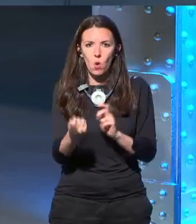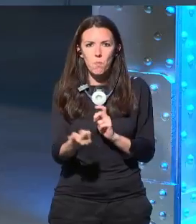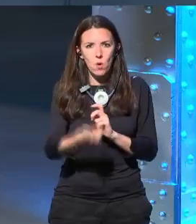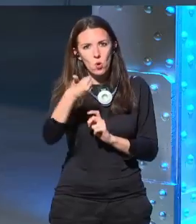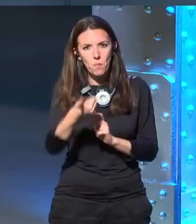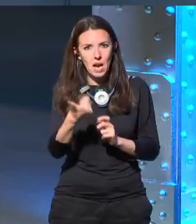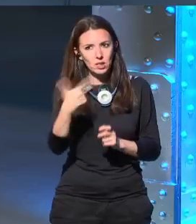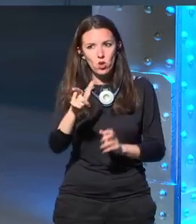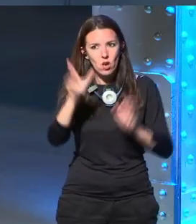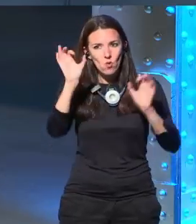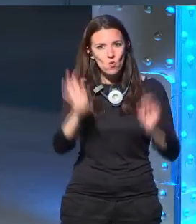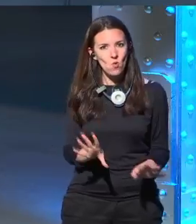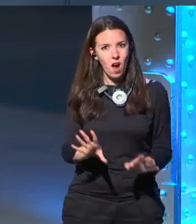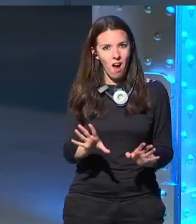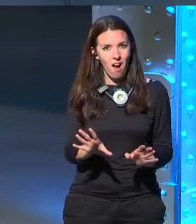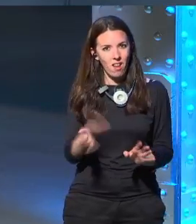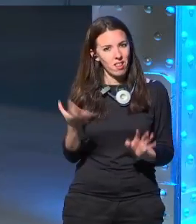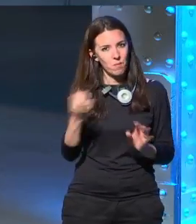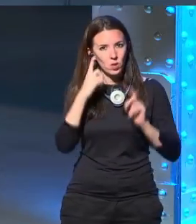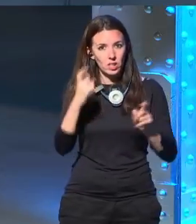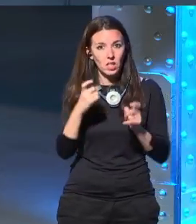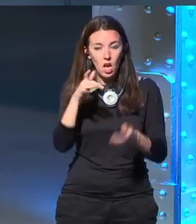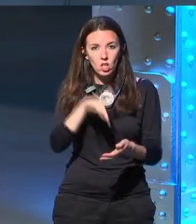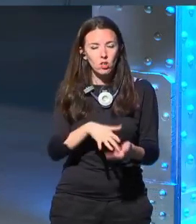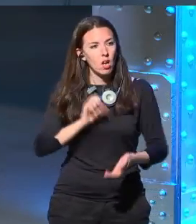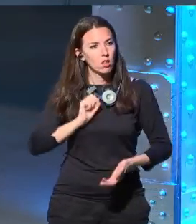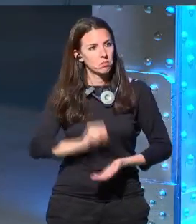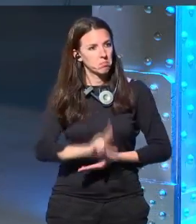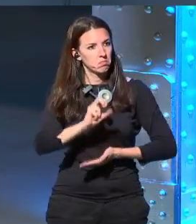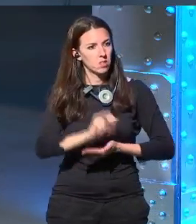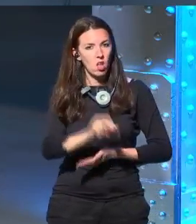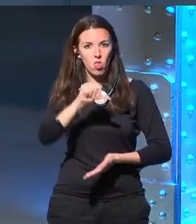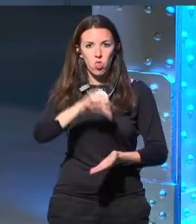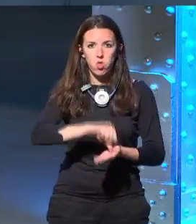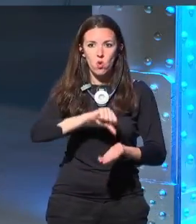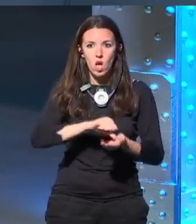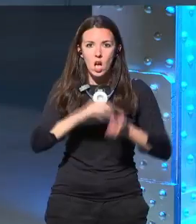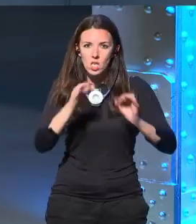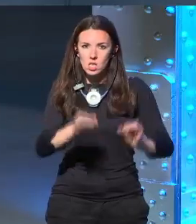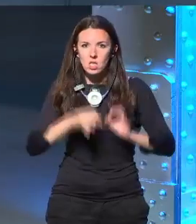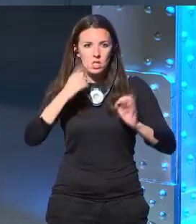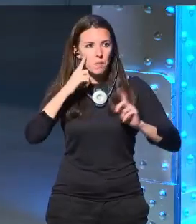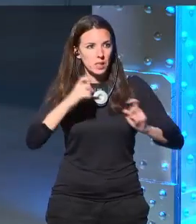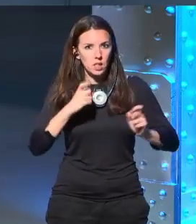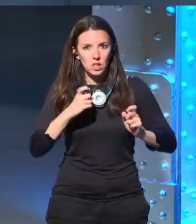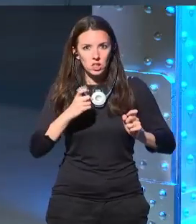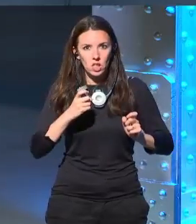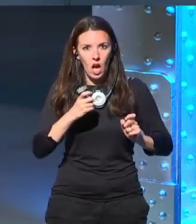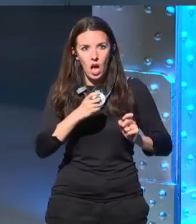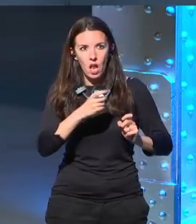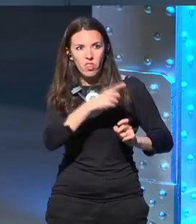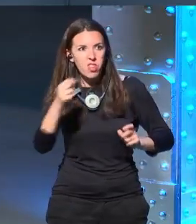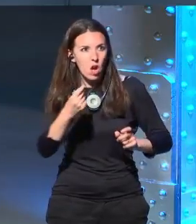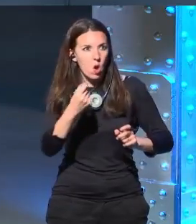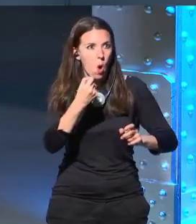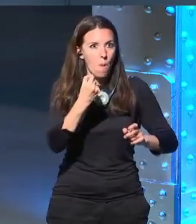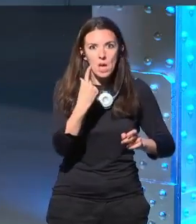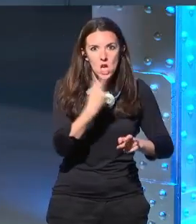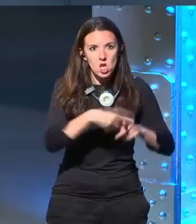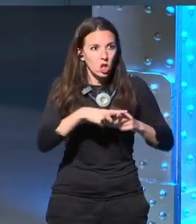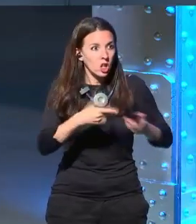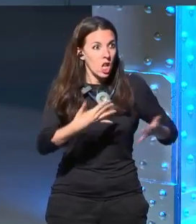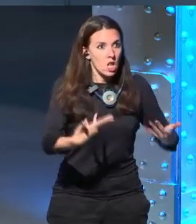is, when I walk through town, instead of always trying to do 100 things, I'll take my